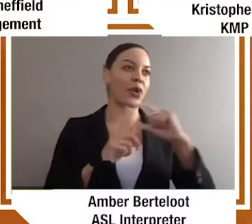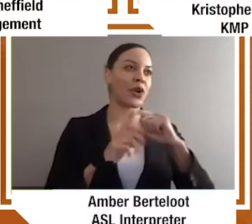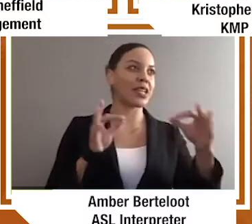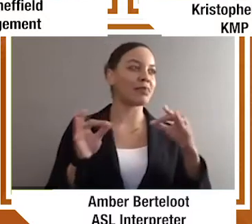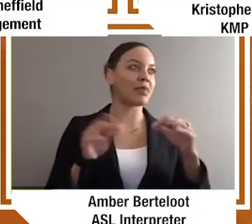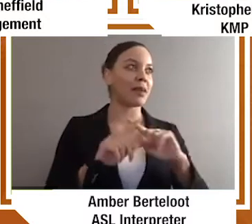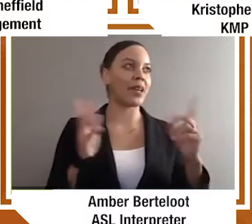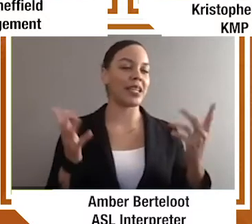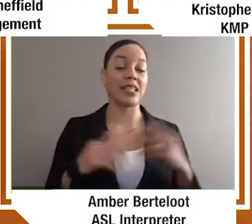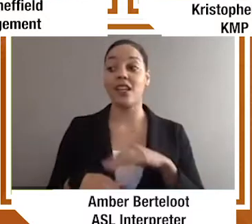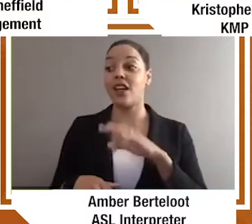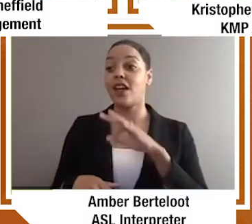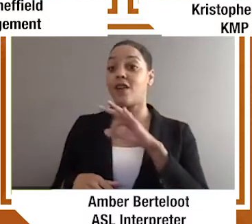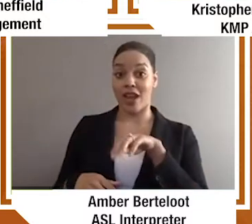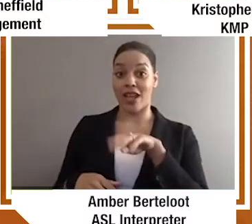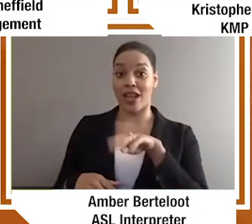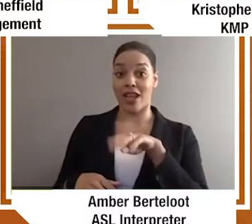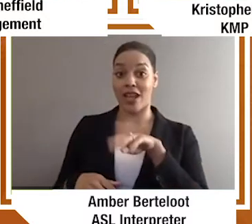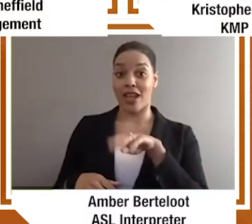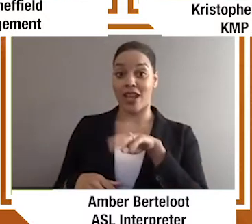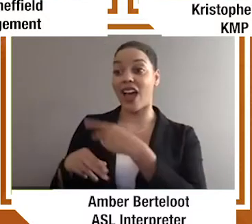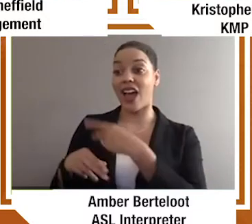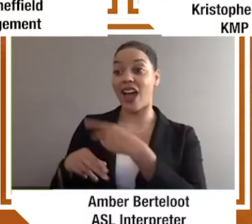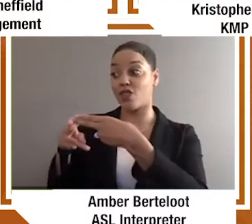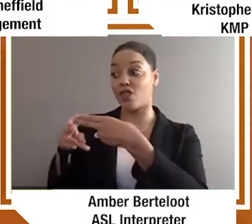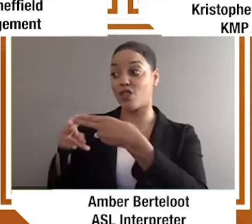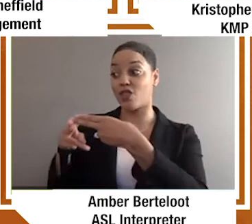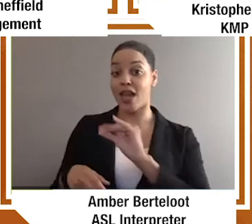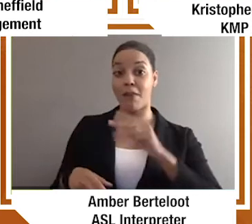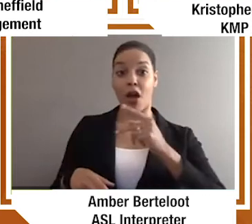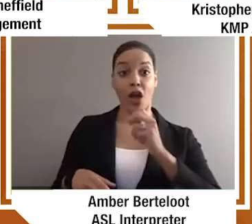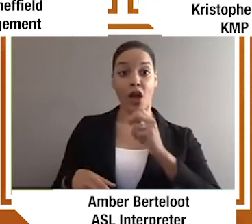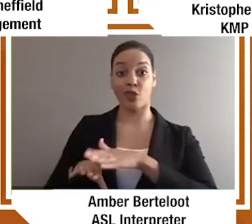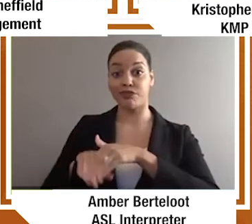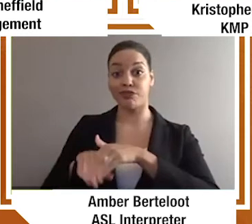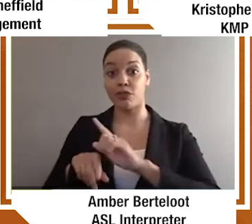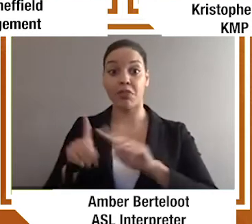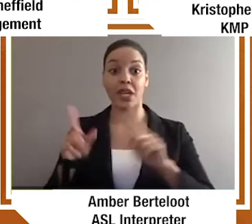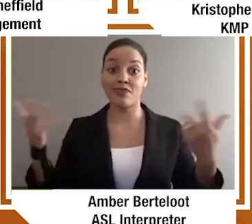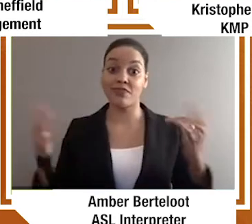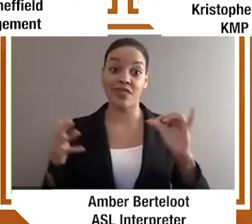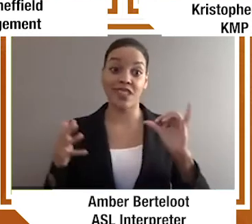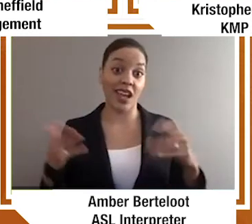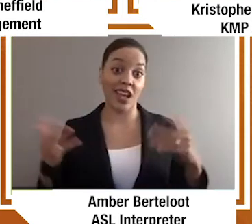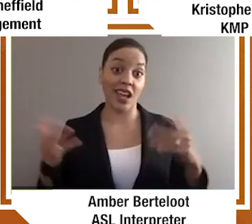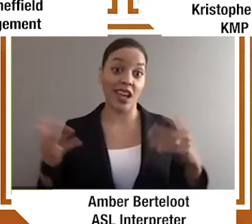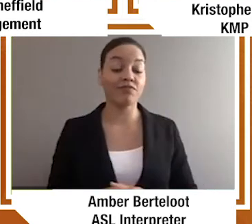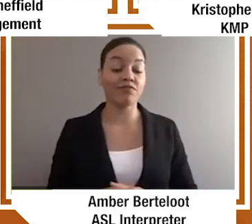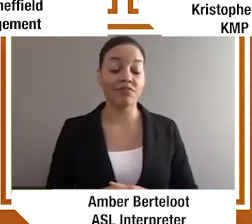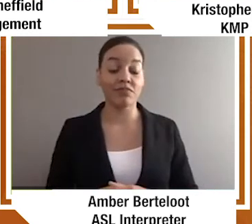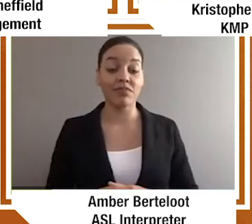to say that they're imposters, but that's what it is, you know? And to